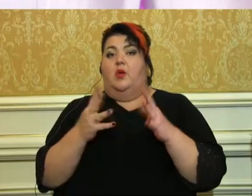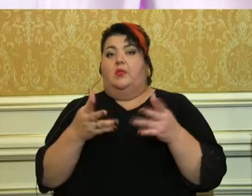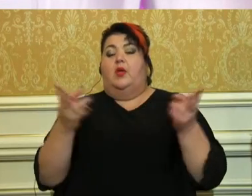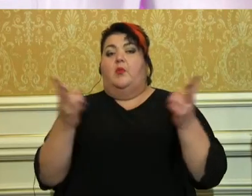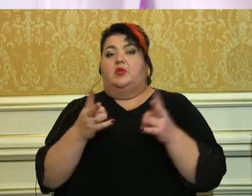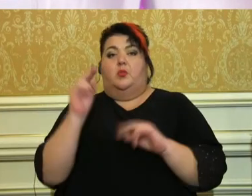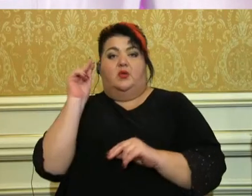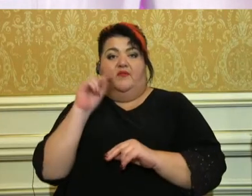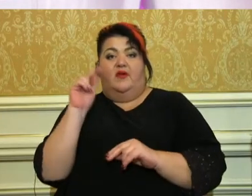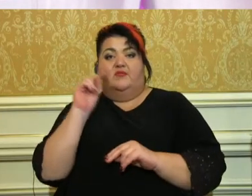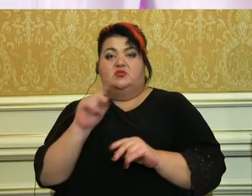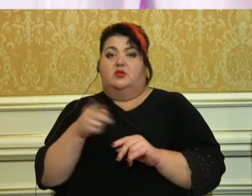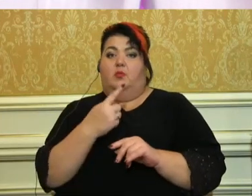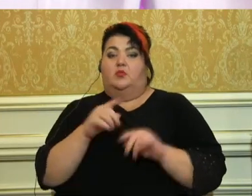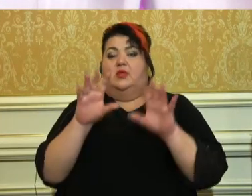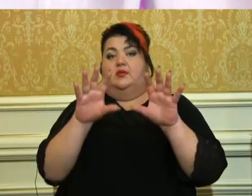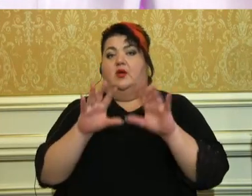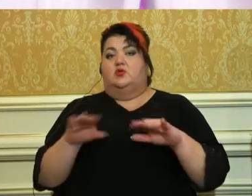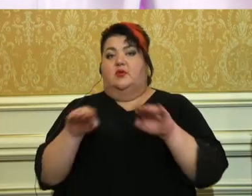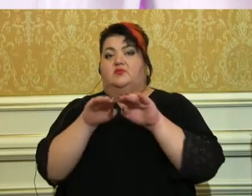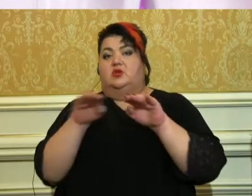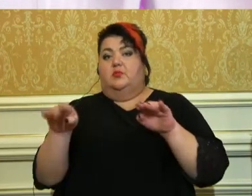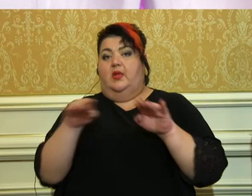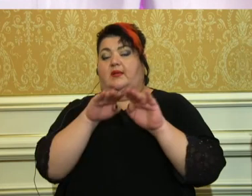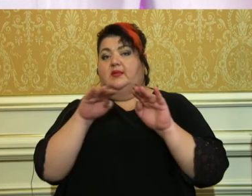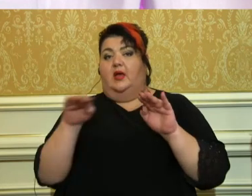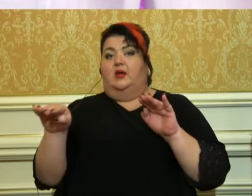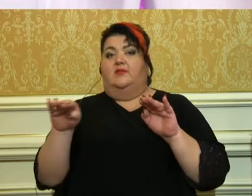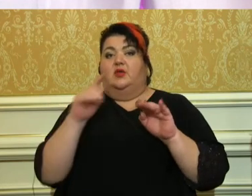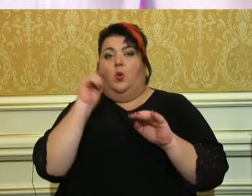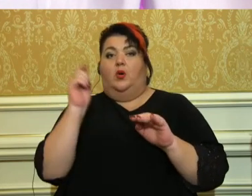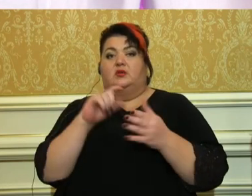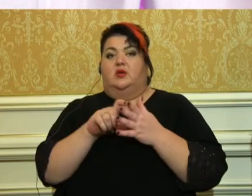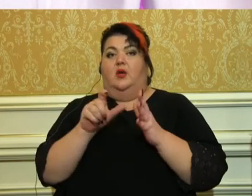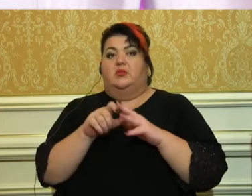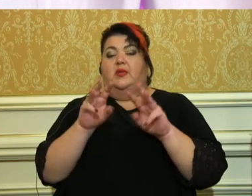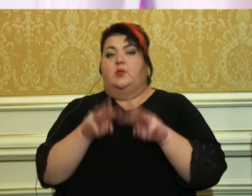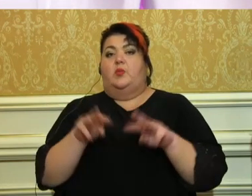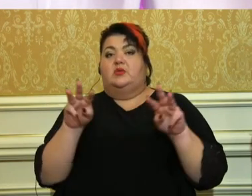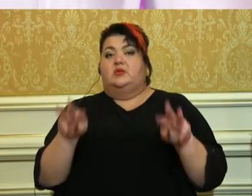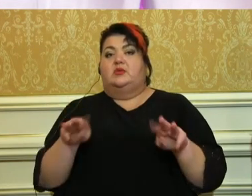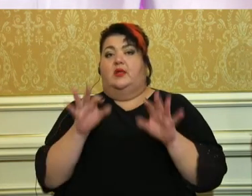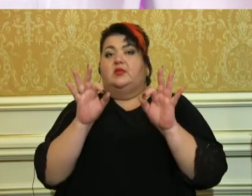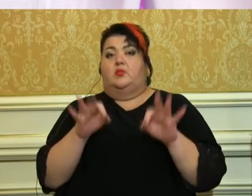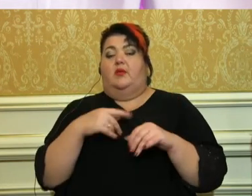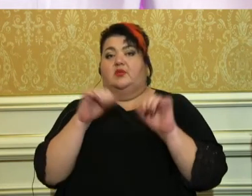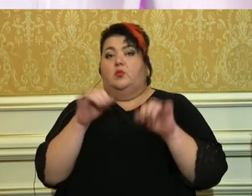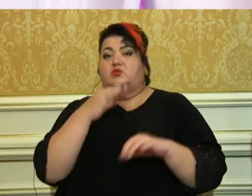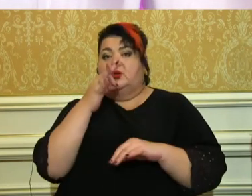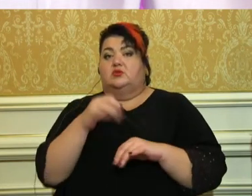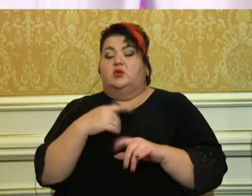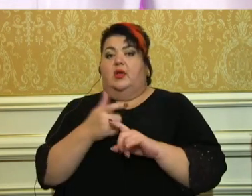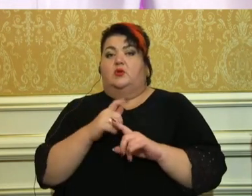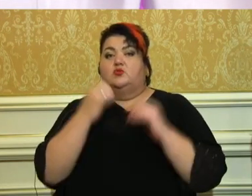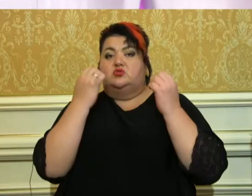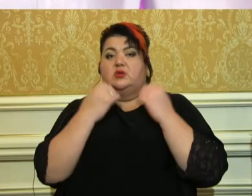they started to actualize the problems that should be solved at the level of legislation or the Ukrainian Cabinet of Ministers. And